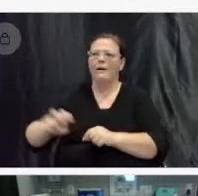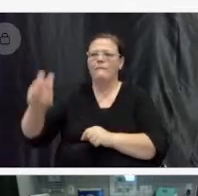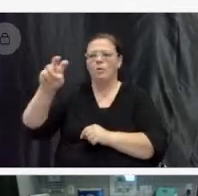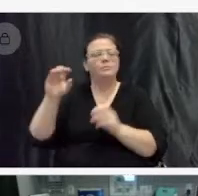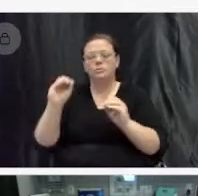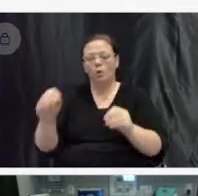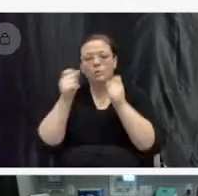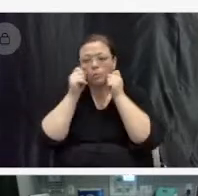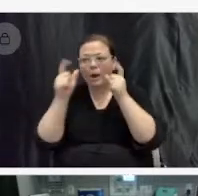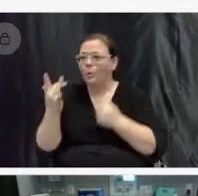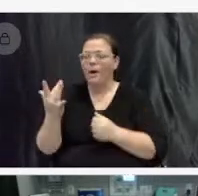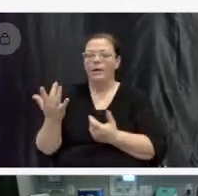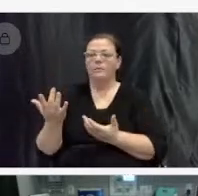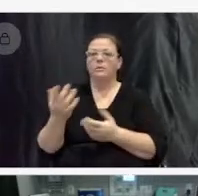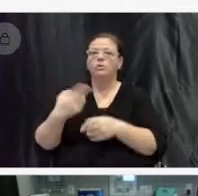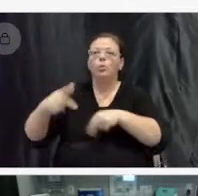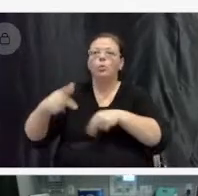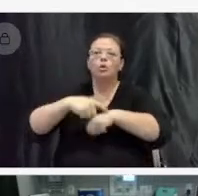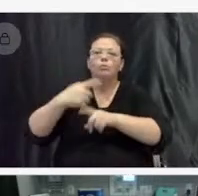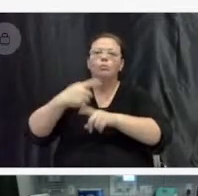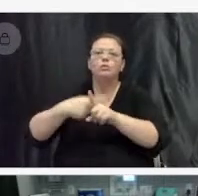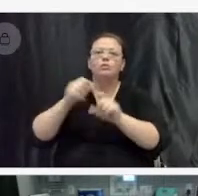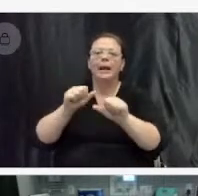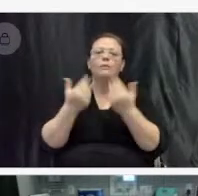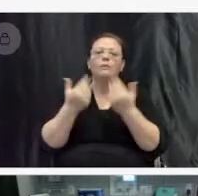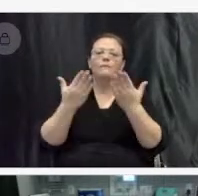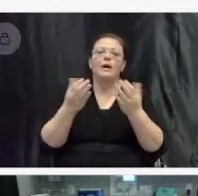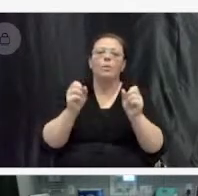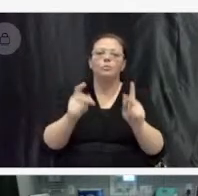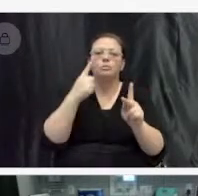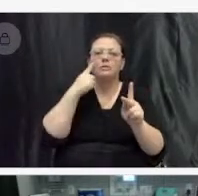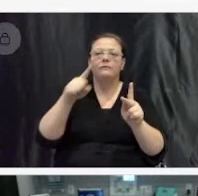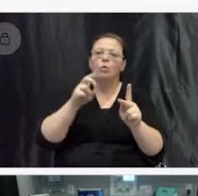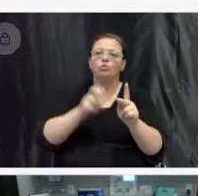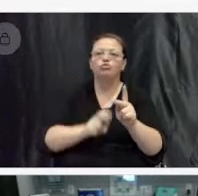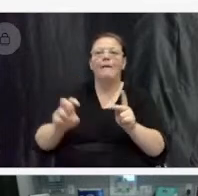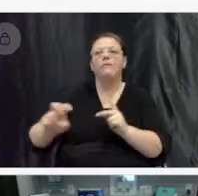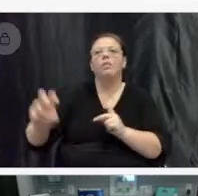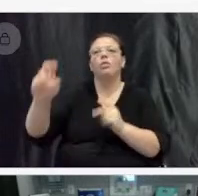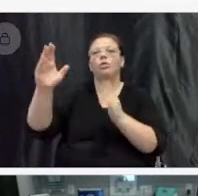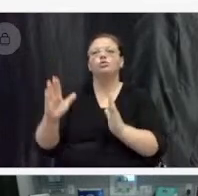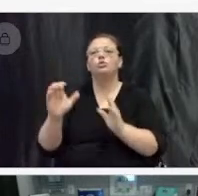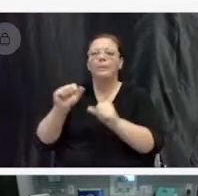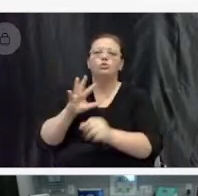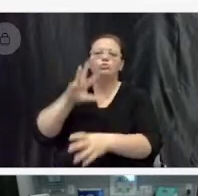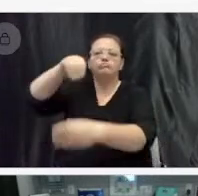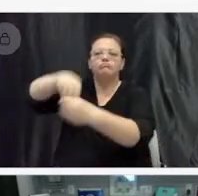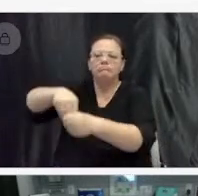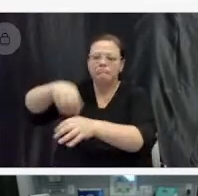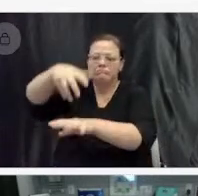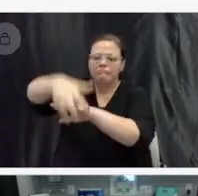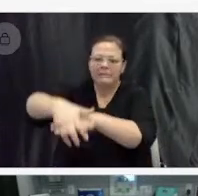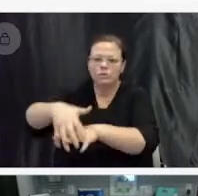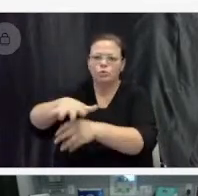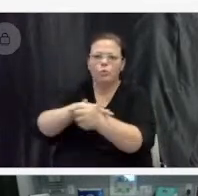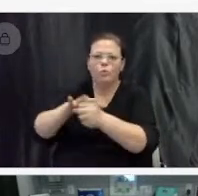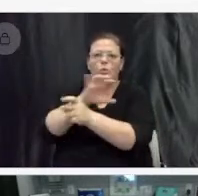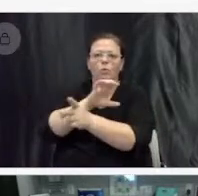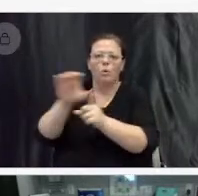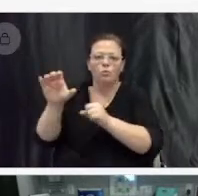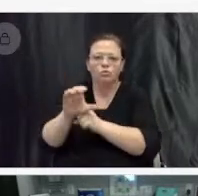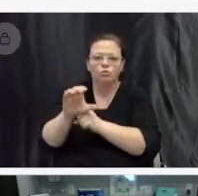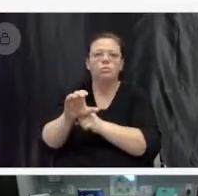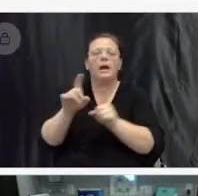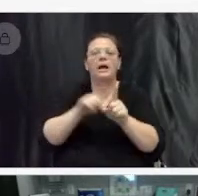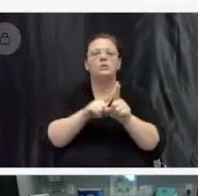surprise why. Short-term rentals can provide an opportunity for travelers to immerse themselves in local culture and for